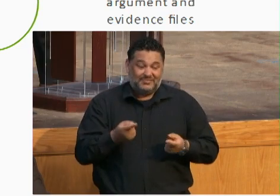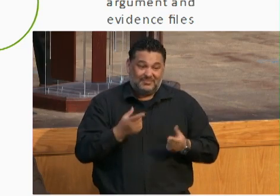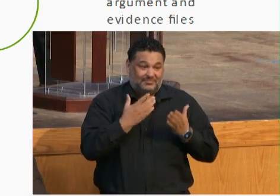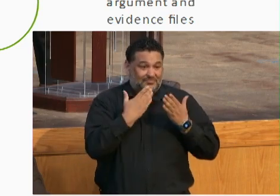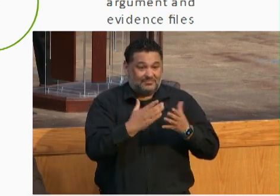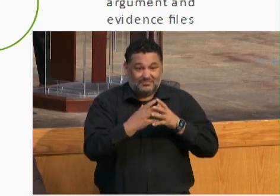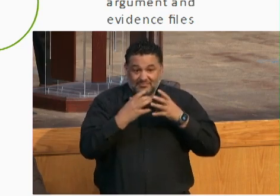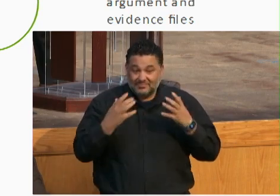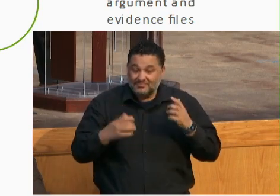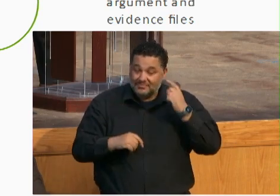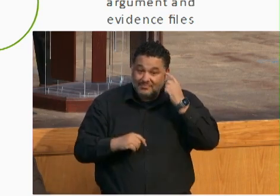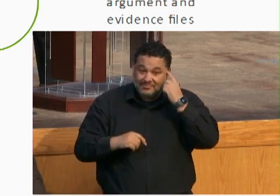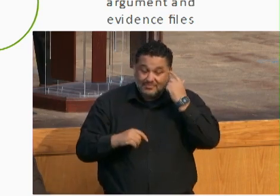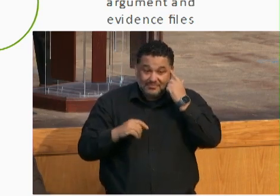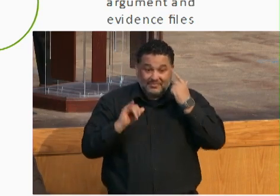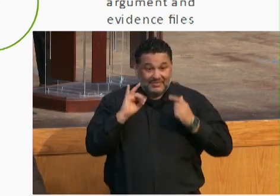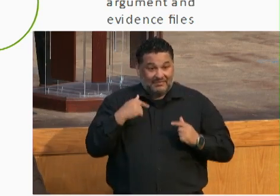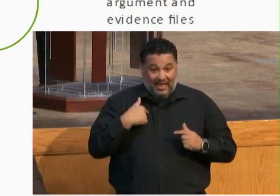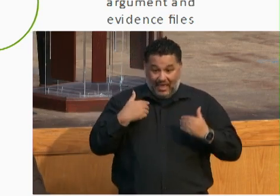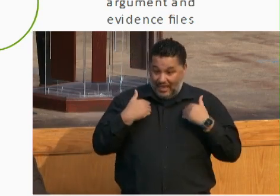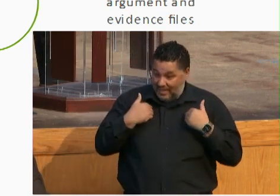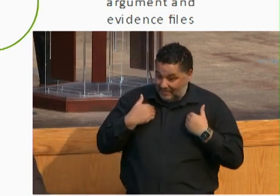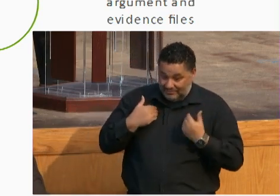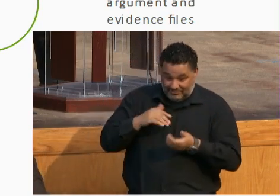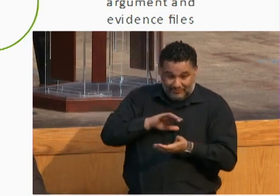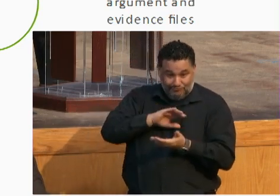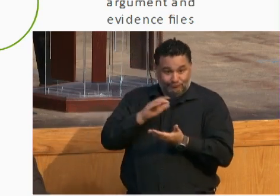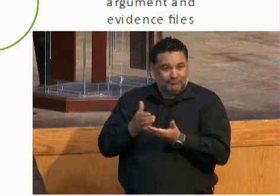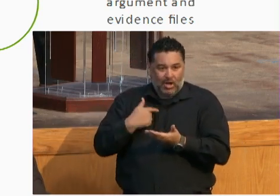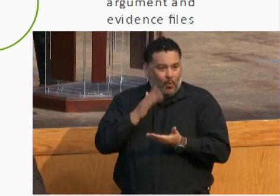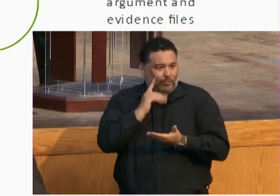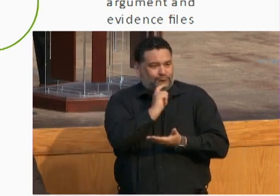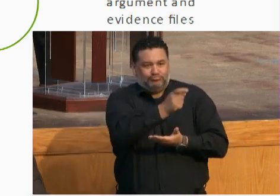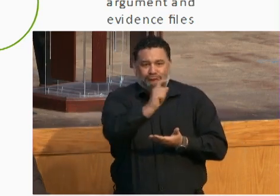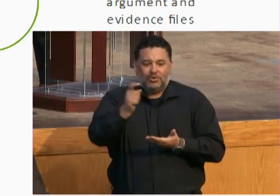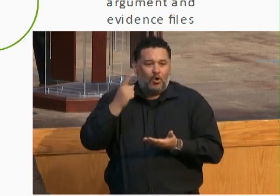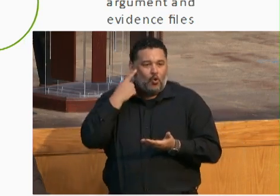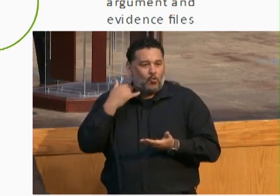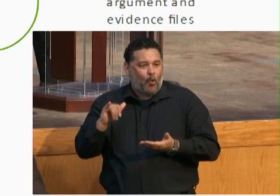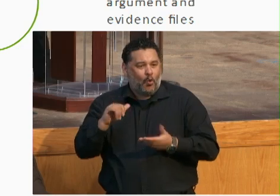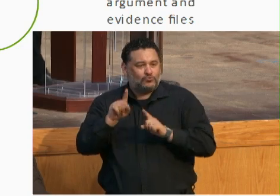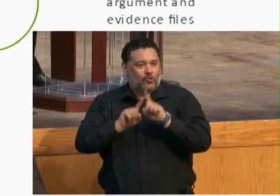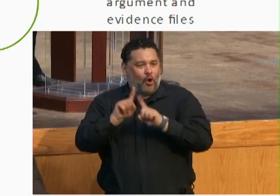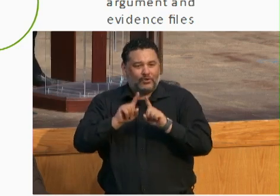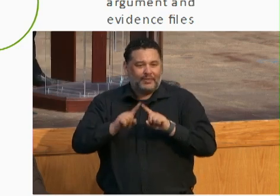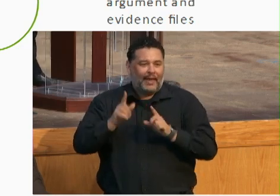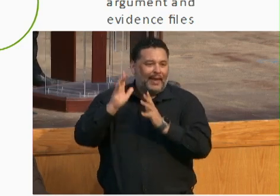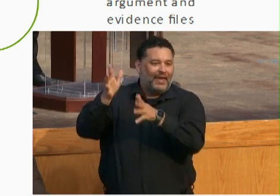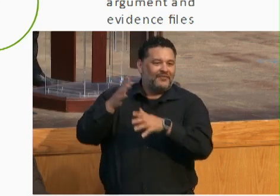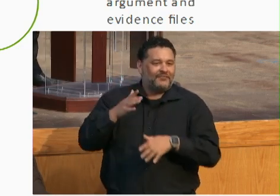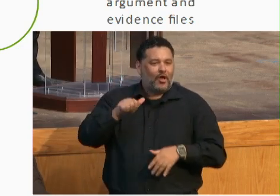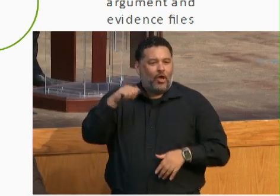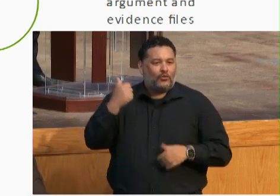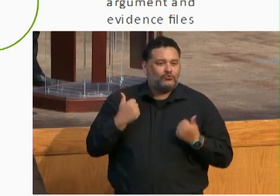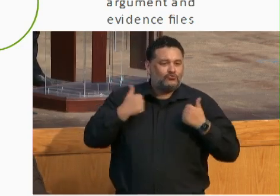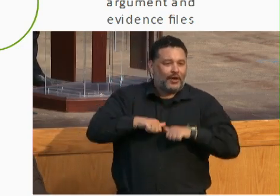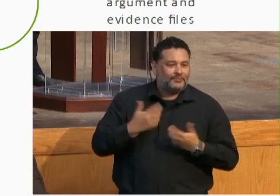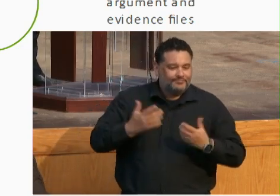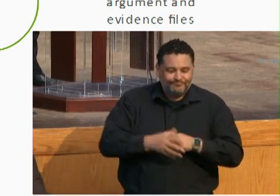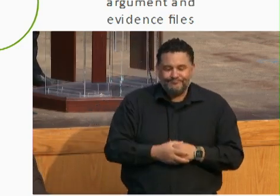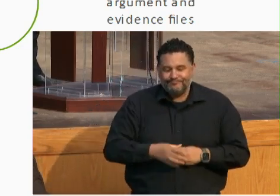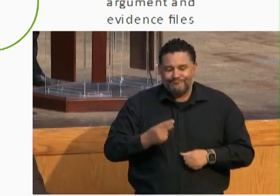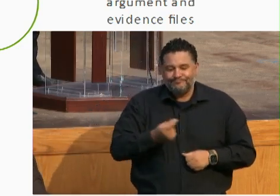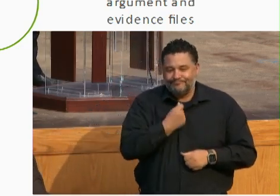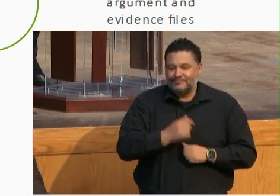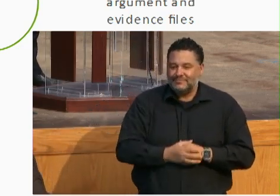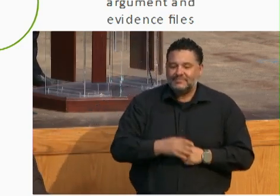a bunch, I'd hand out gold stars to everybody today, but they're in my other jacket. So we're a